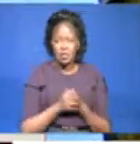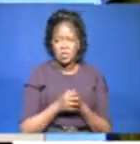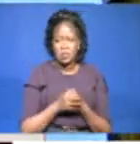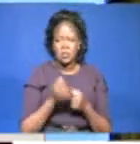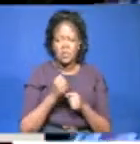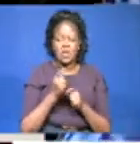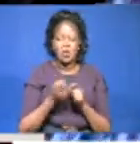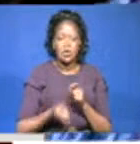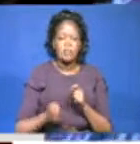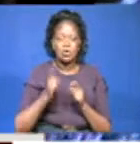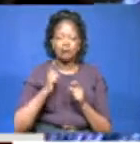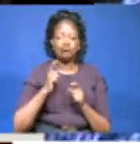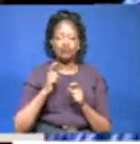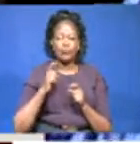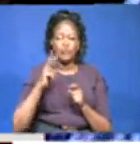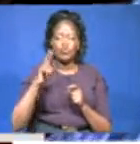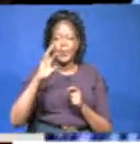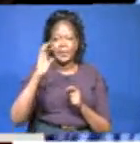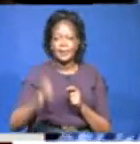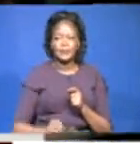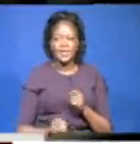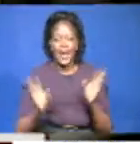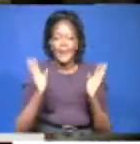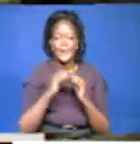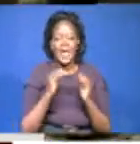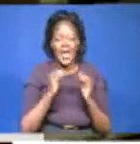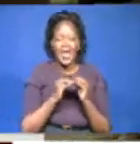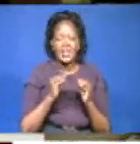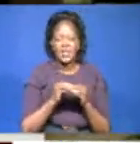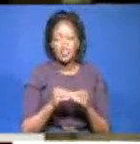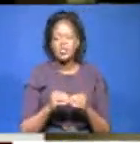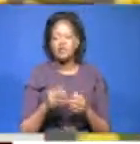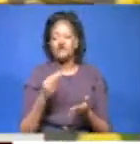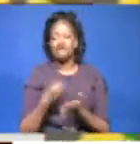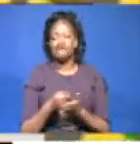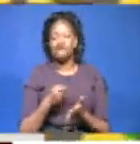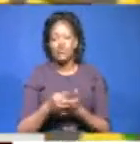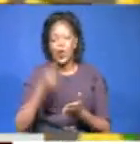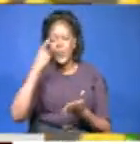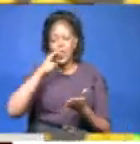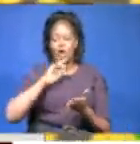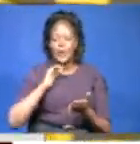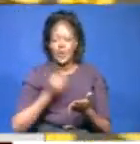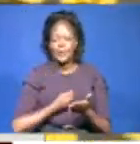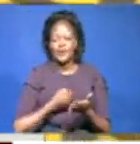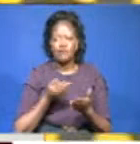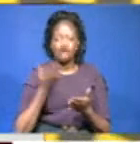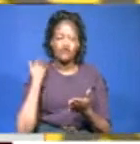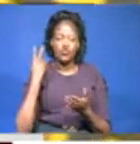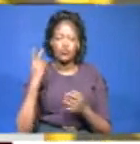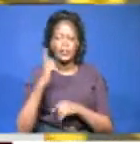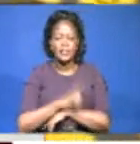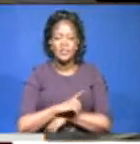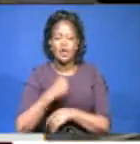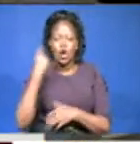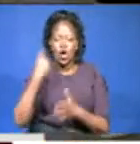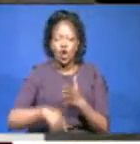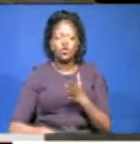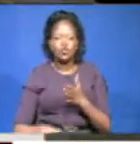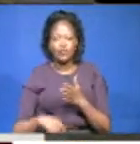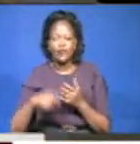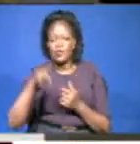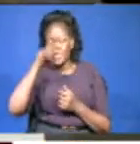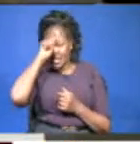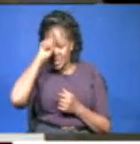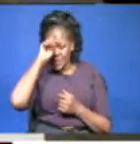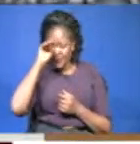by 2%. In an exceptional meeting of the Monetary Policy Committee, over the past 2 days, the price of Egypt's bonds offered in